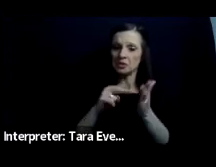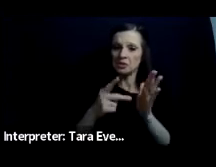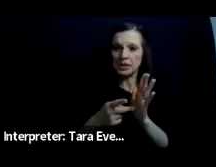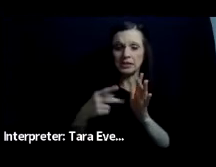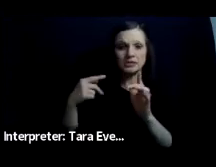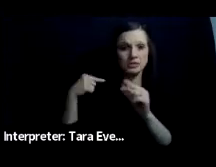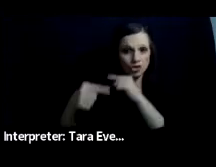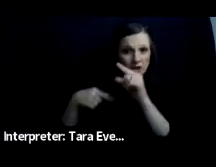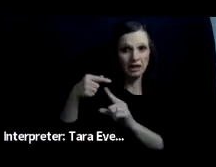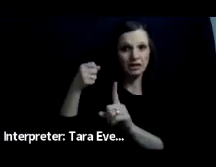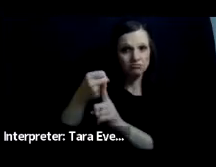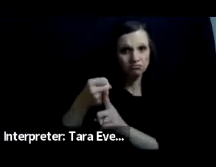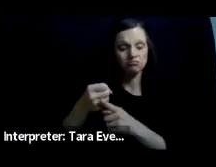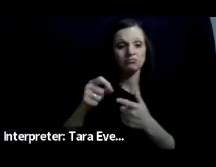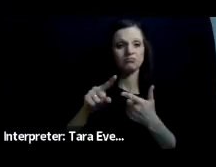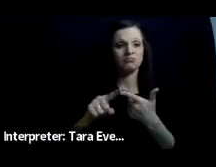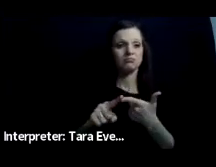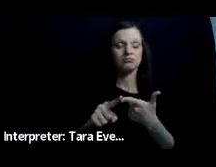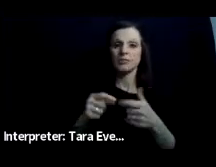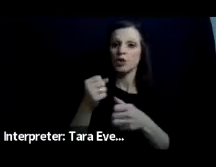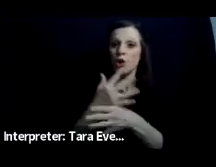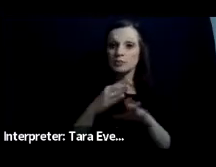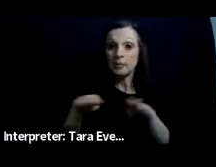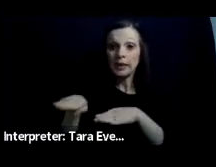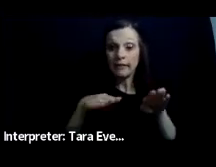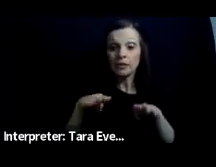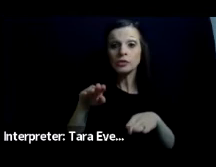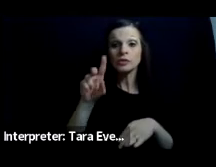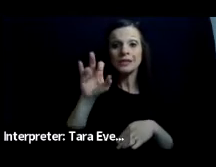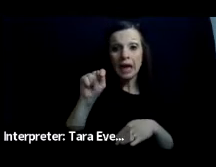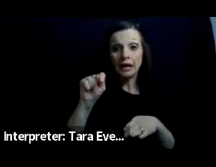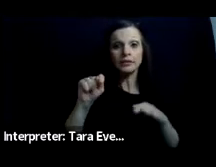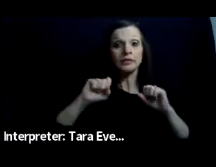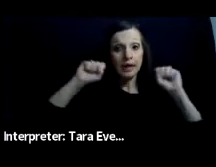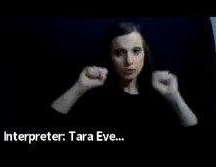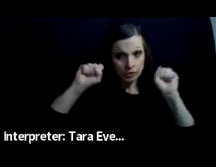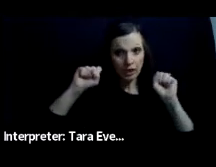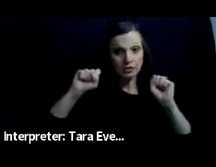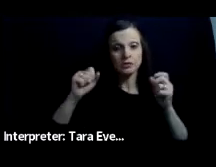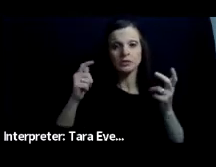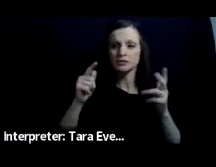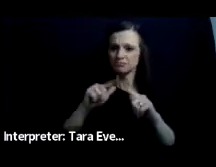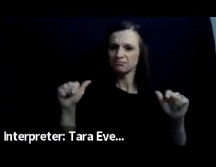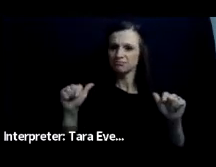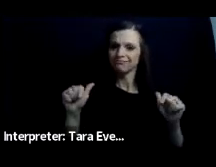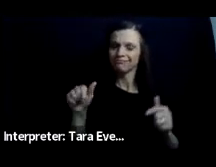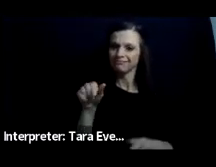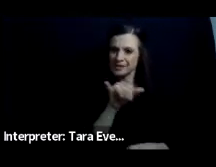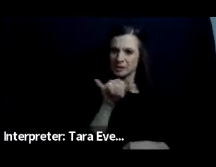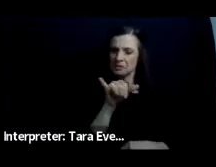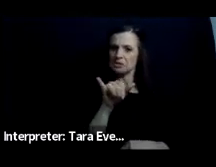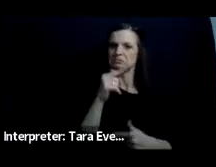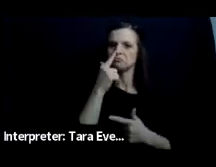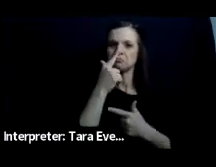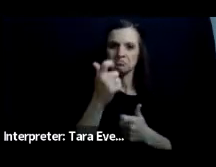impacted by behaviors, diet and exercise specifically. But we view, and we'll talk about this some more as we're going